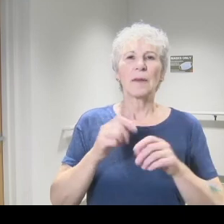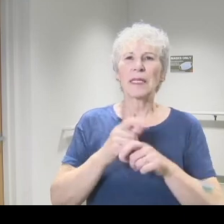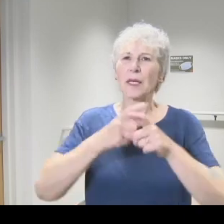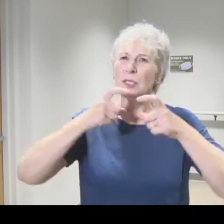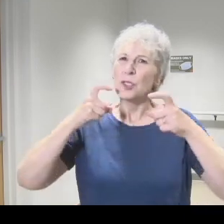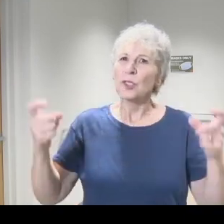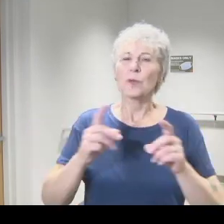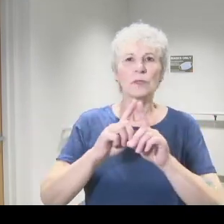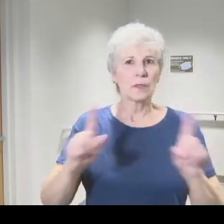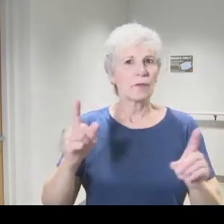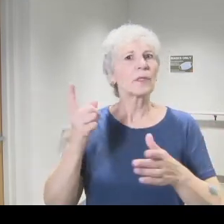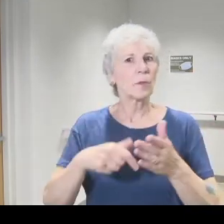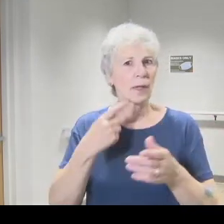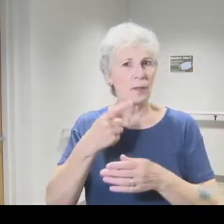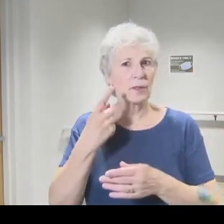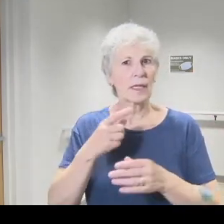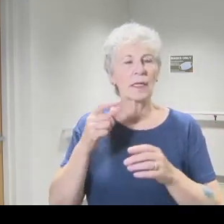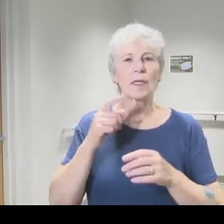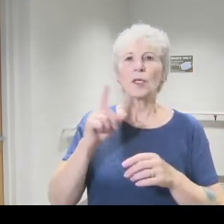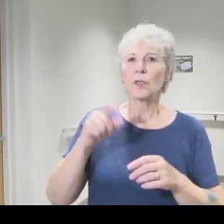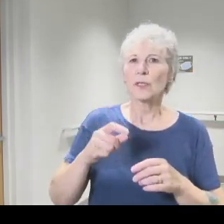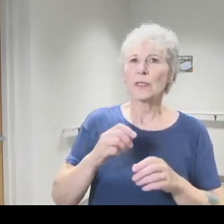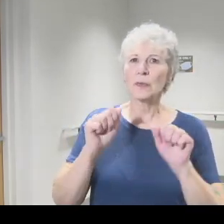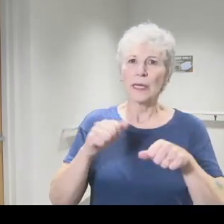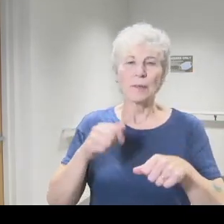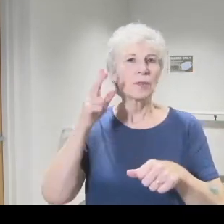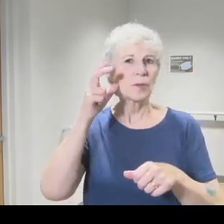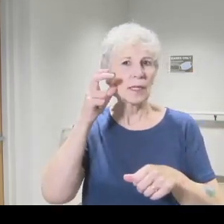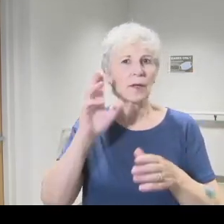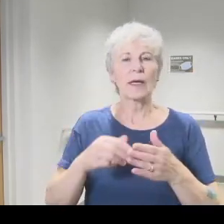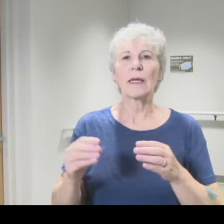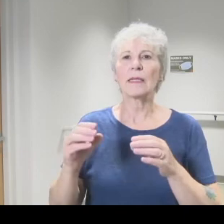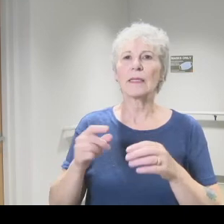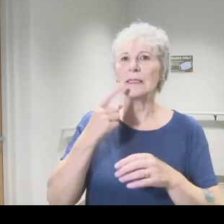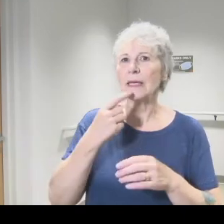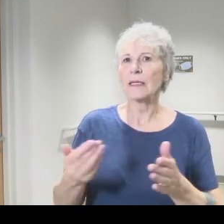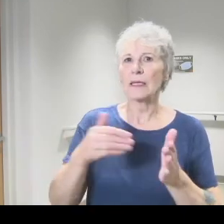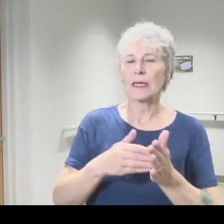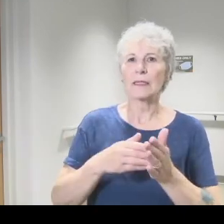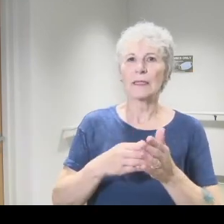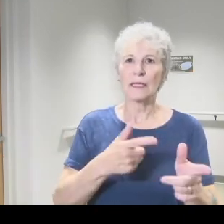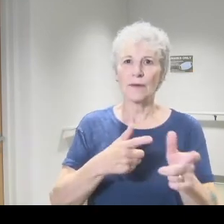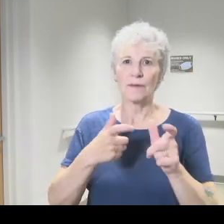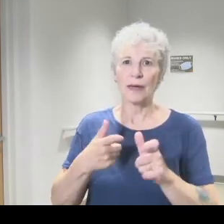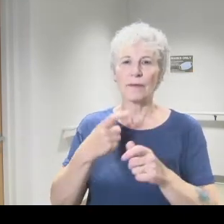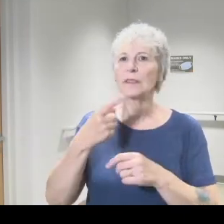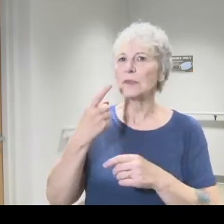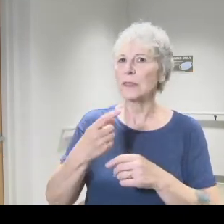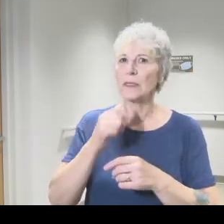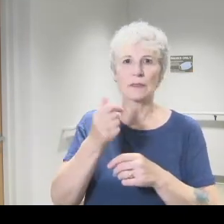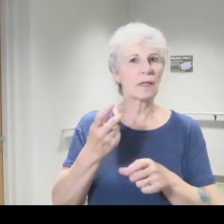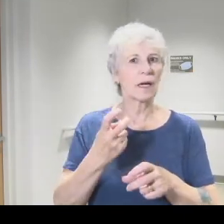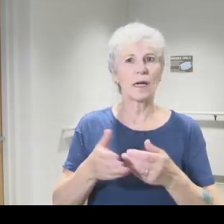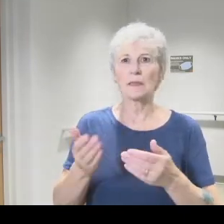difference as to what you're saying. You need to be able to hear this and reproduce it in a rapid speech context. It is not